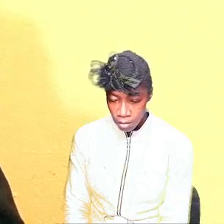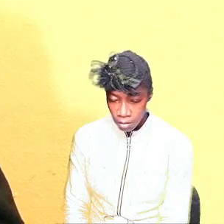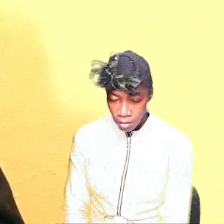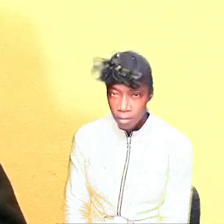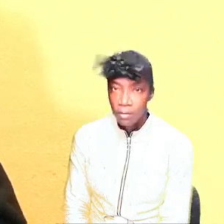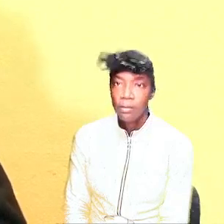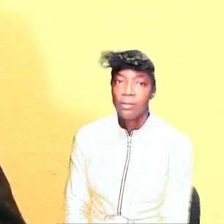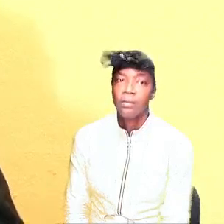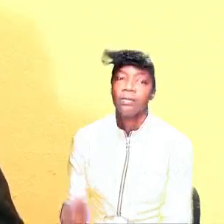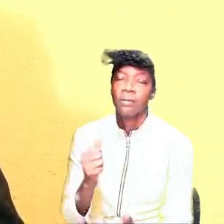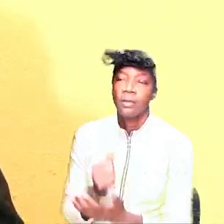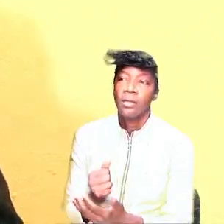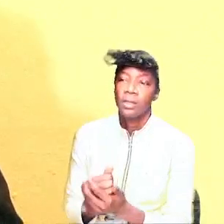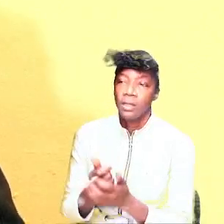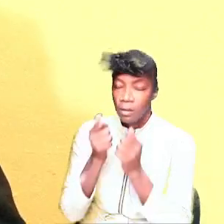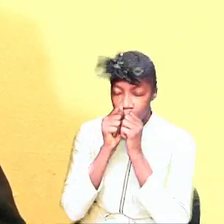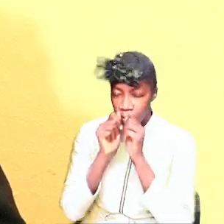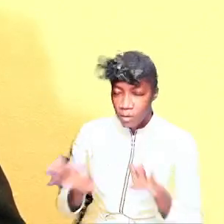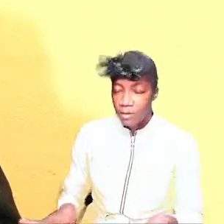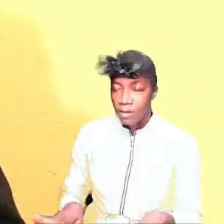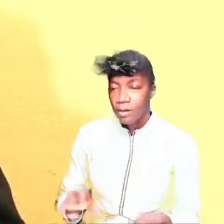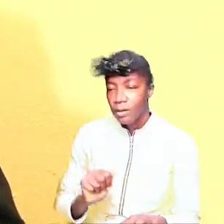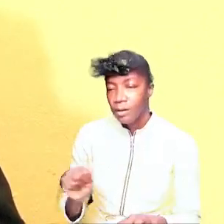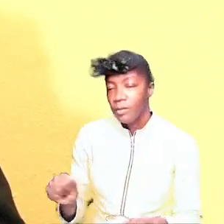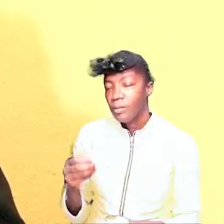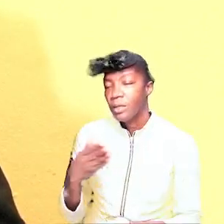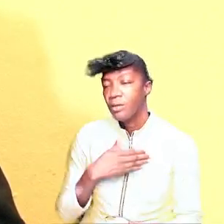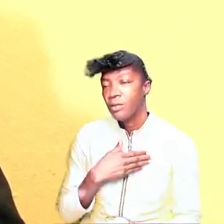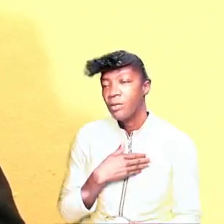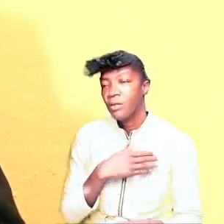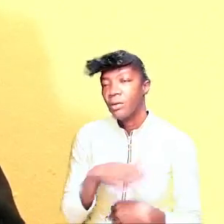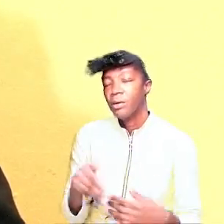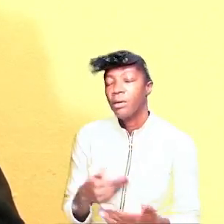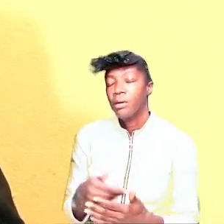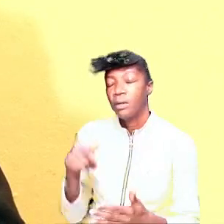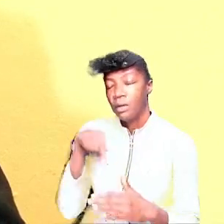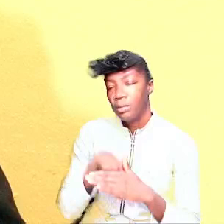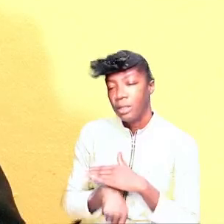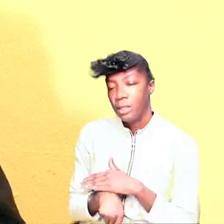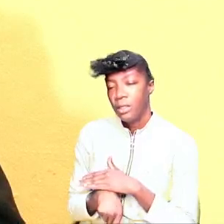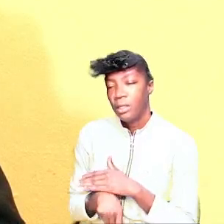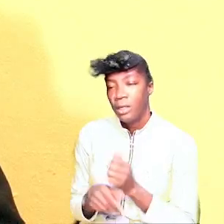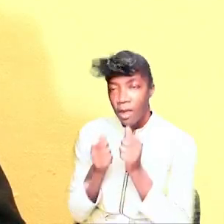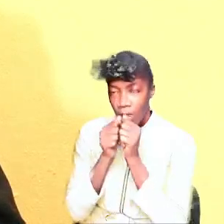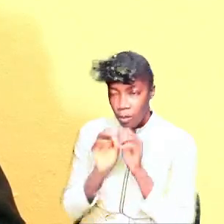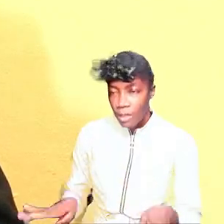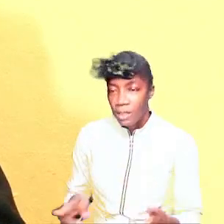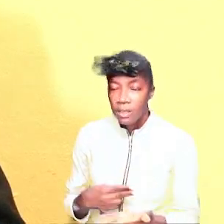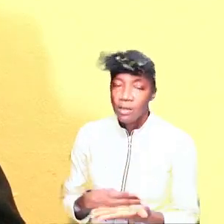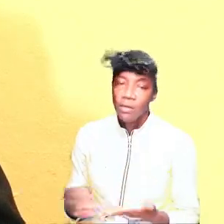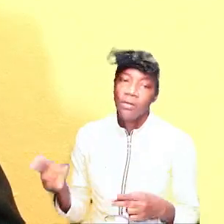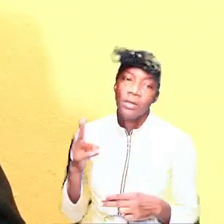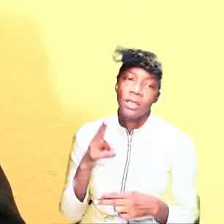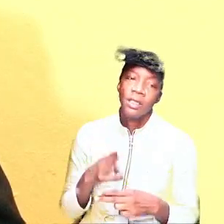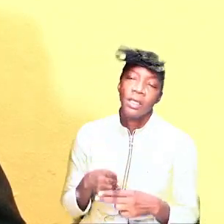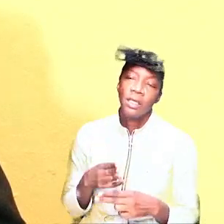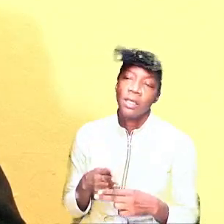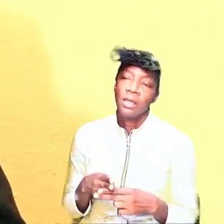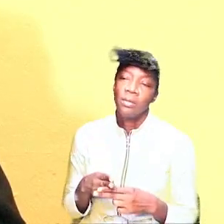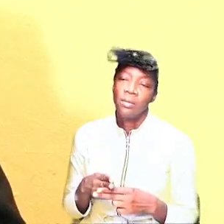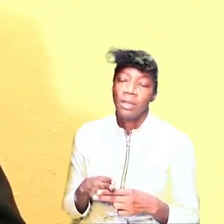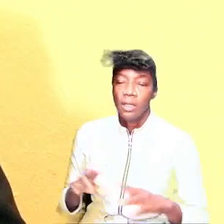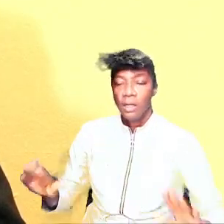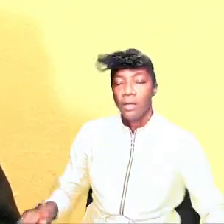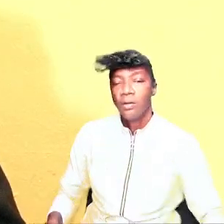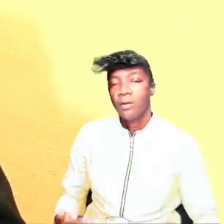Amen. Amen. Bless the Lord, oh my soul and all that is within me. Bless his holy name. Let me greet